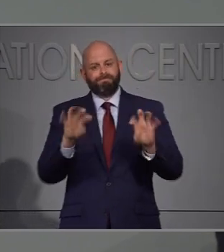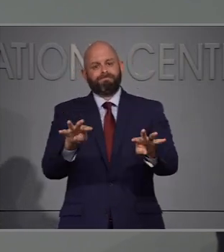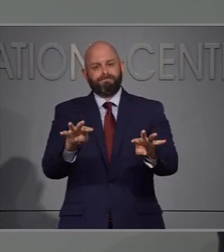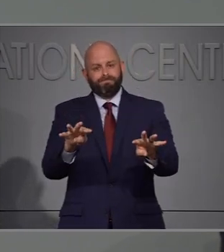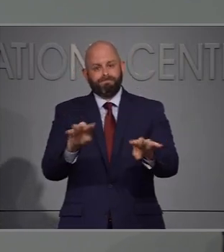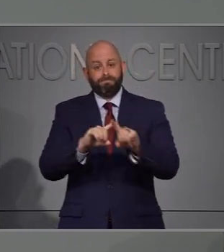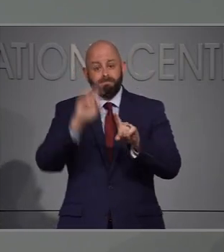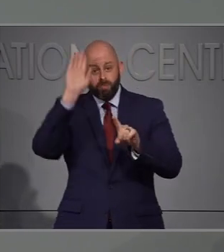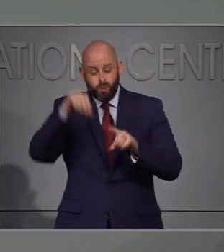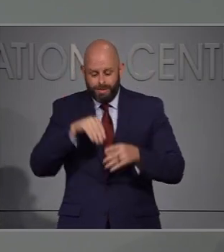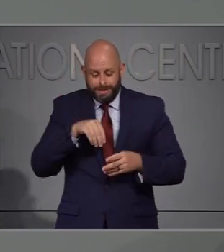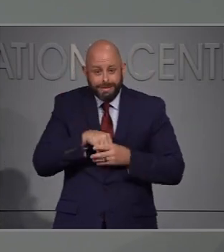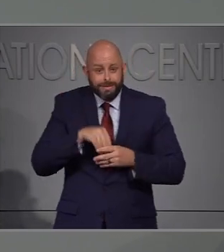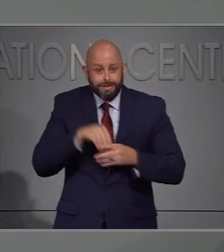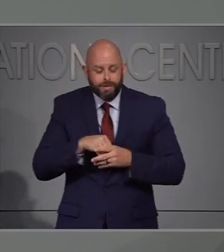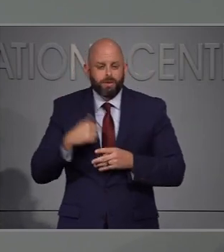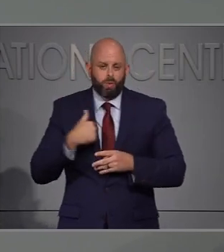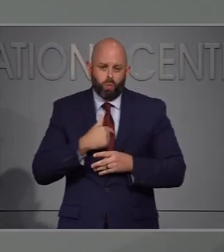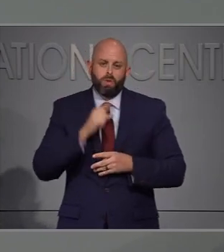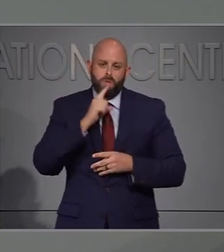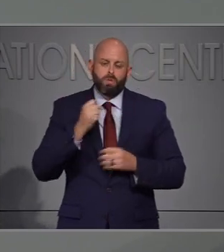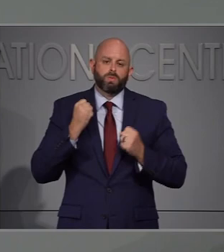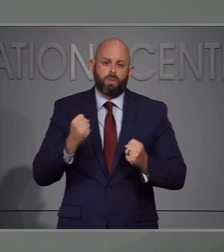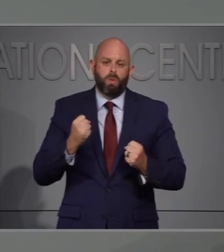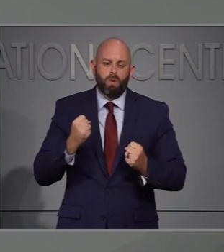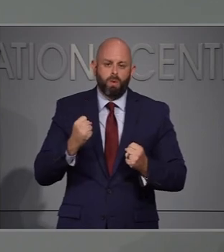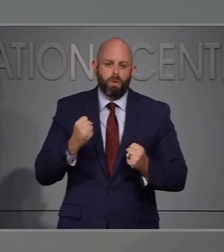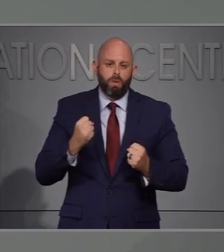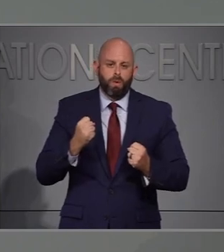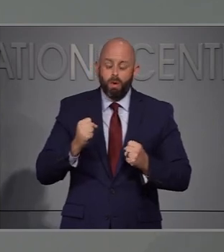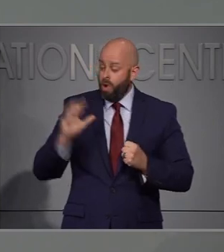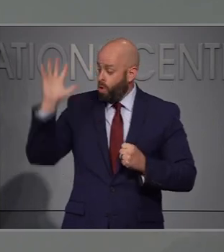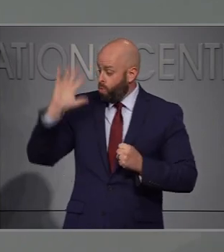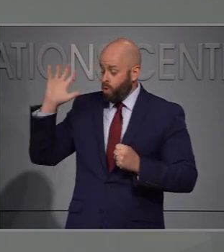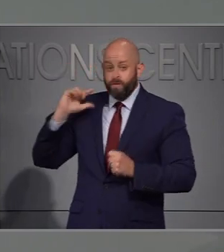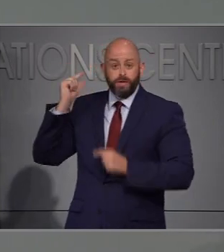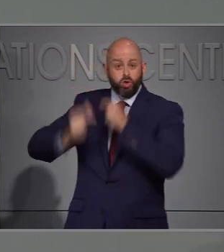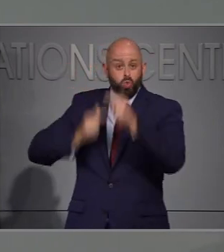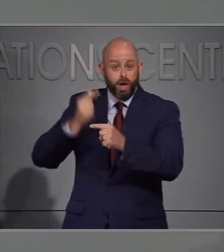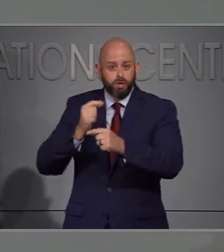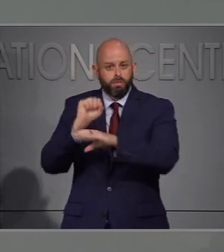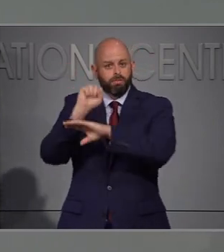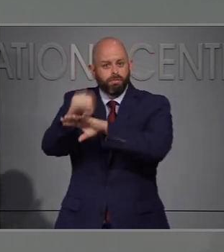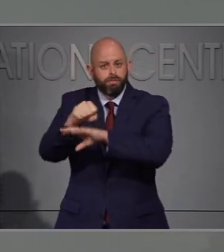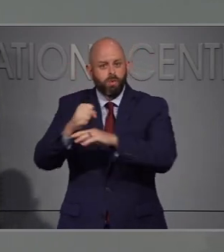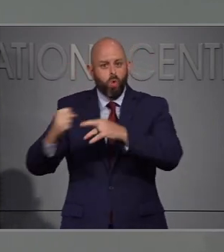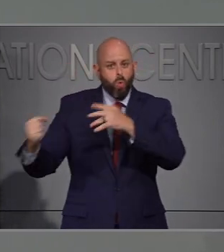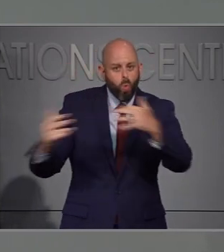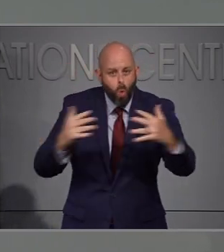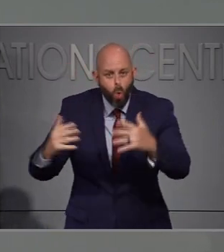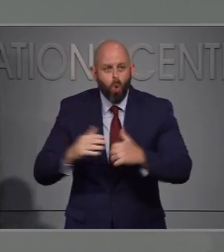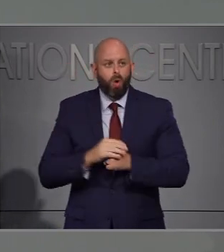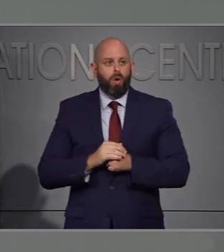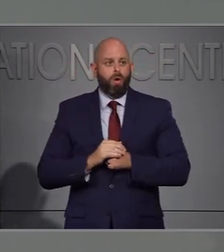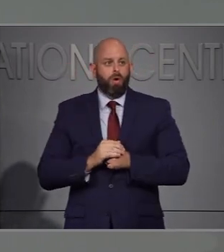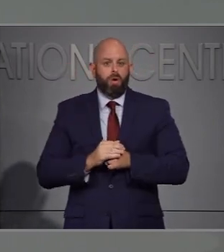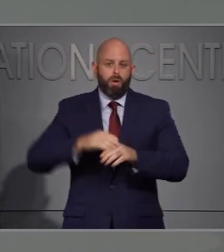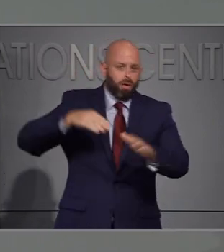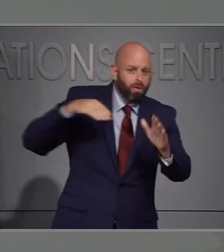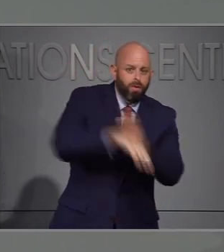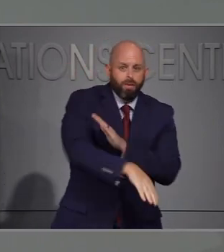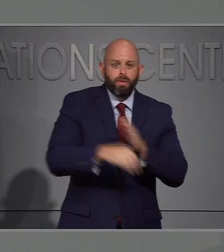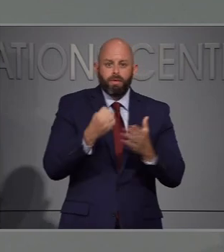metal as previous generations who overcame war, economic depression, and